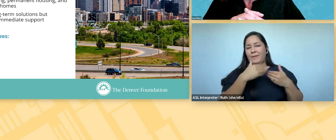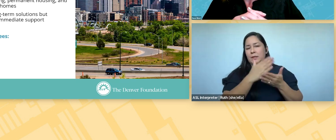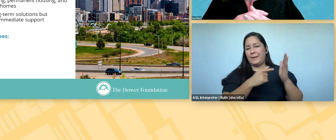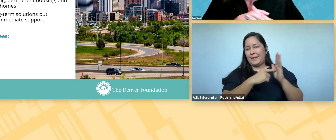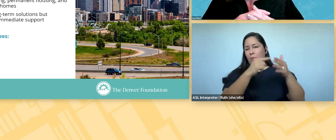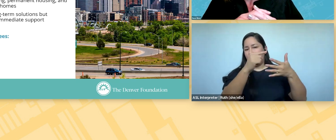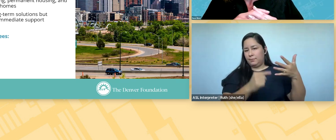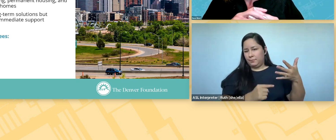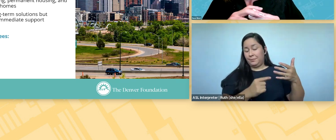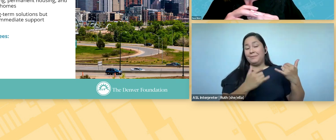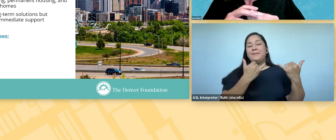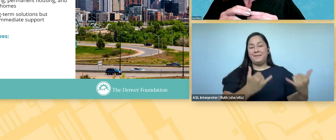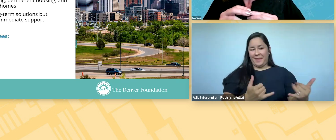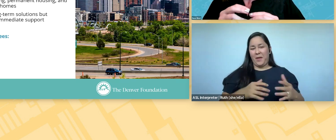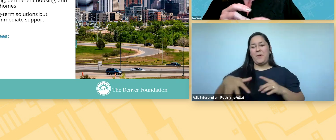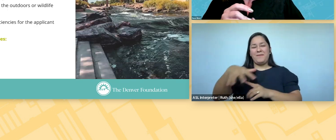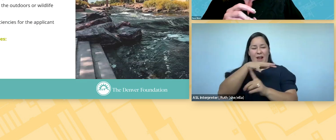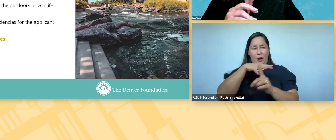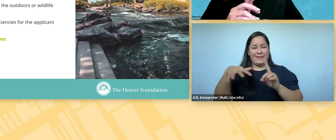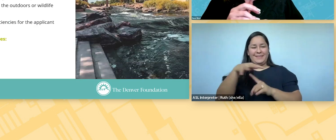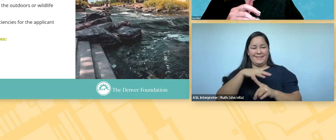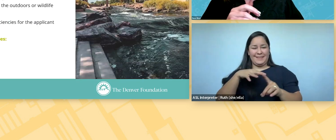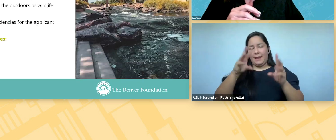now we can go to environment and climate.